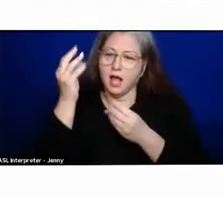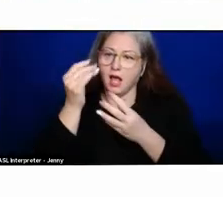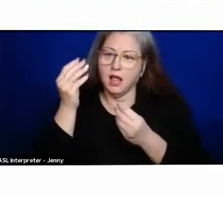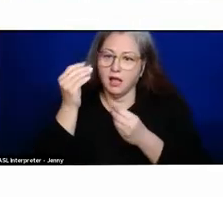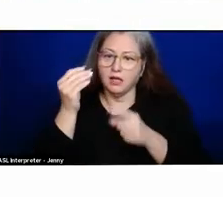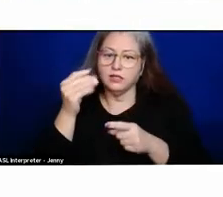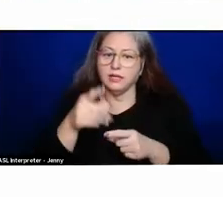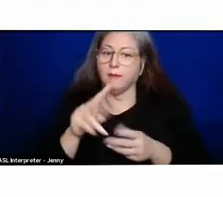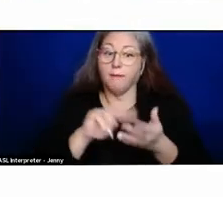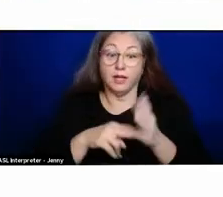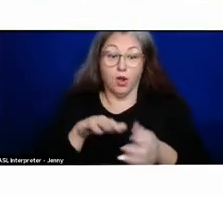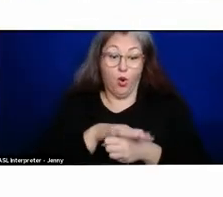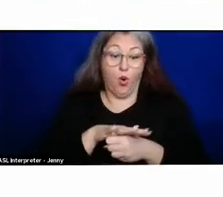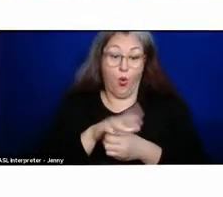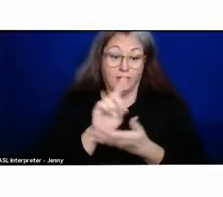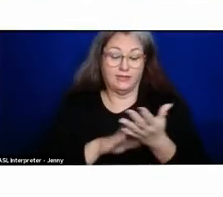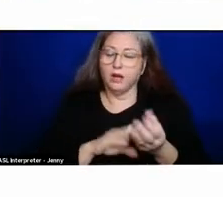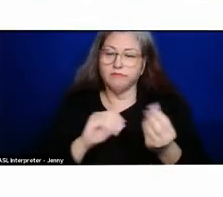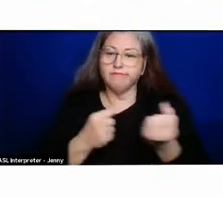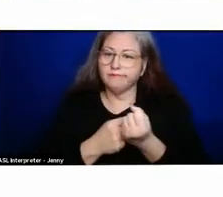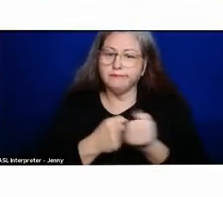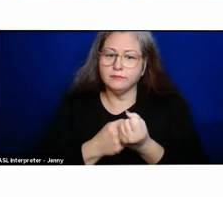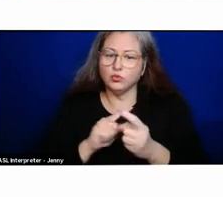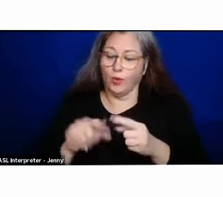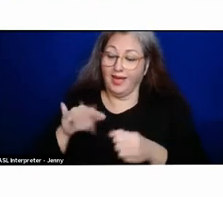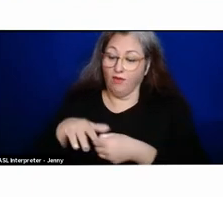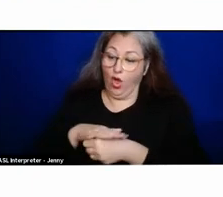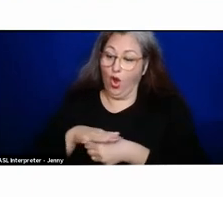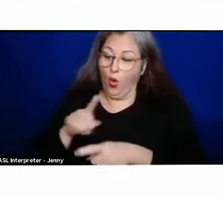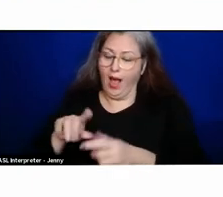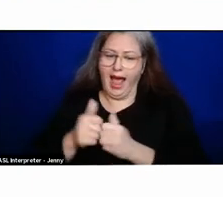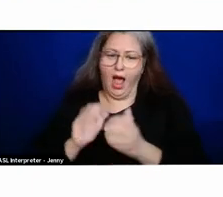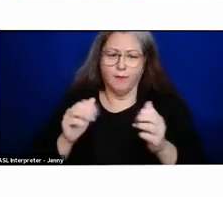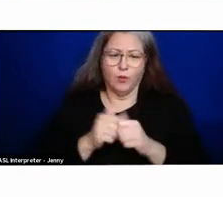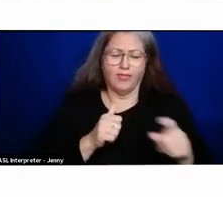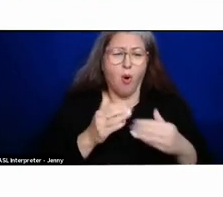local designers. How can an emerging designer in Ghana compete with nearly free secondhand